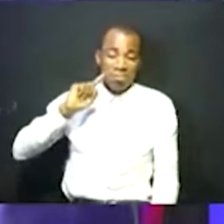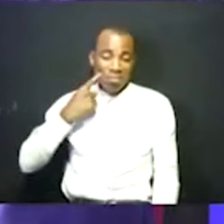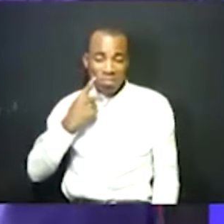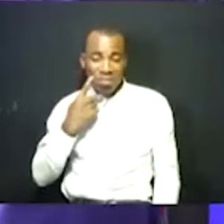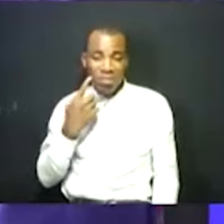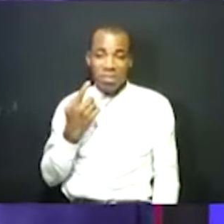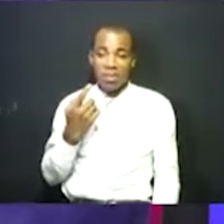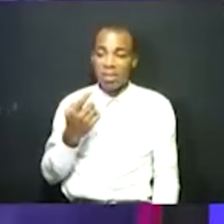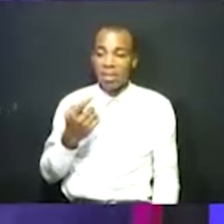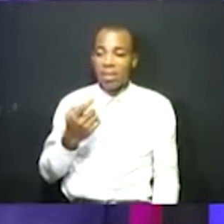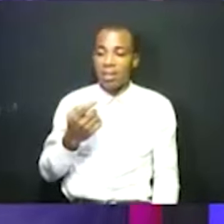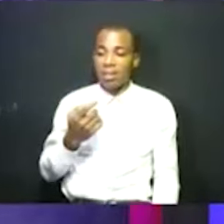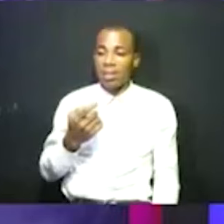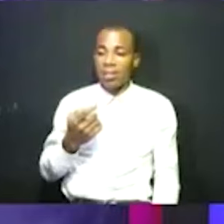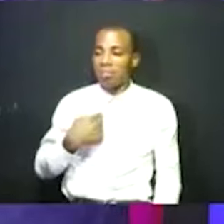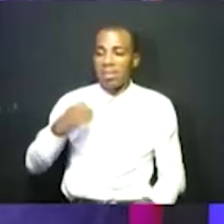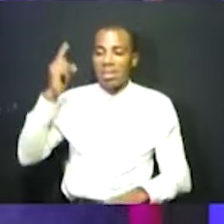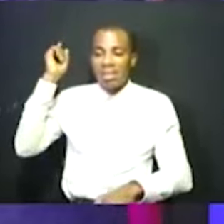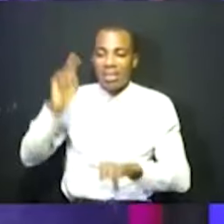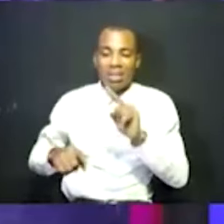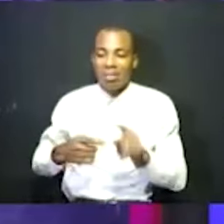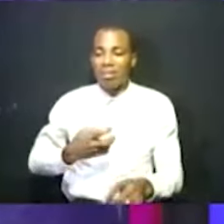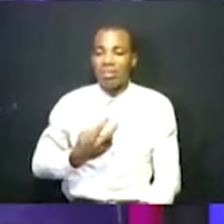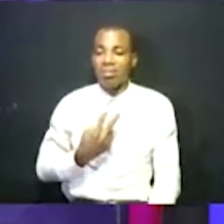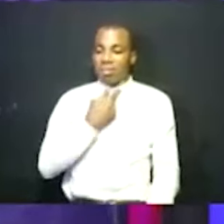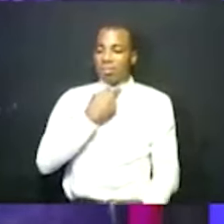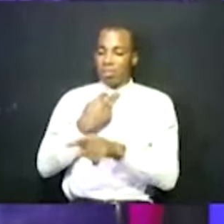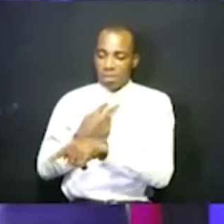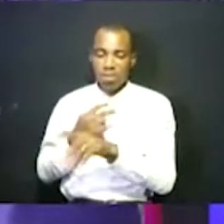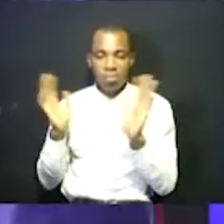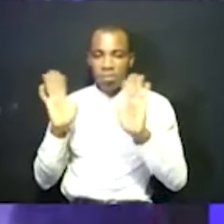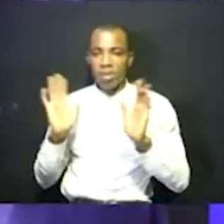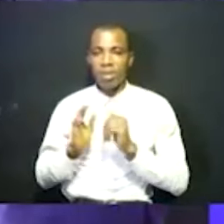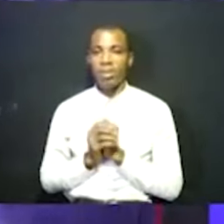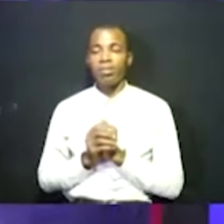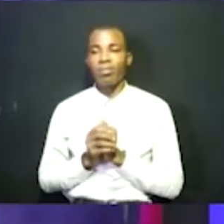shall not be trapped in it. Mrs.